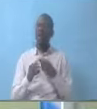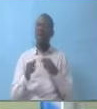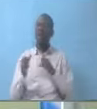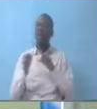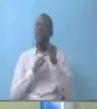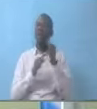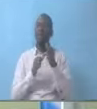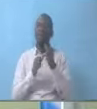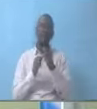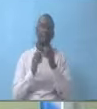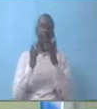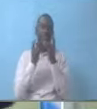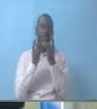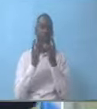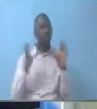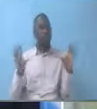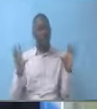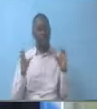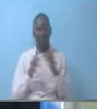bad. Yes.